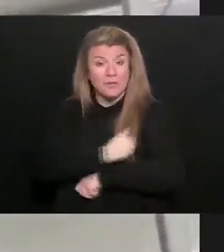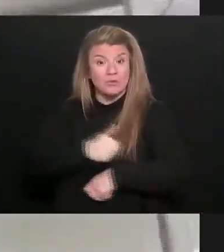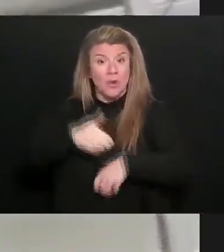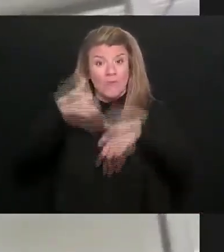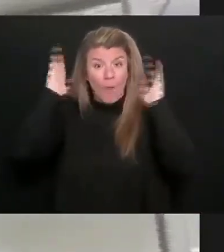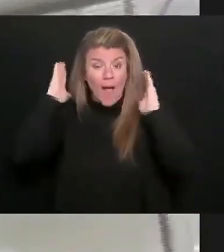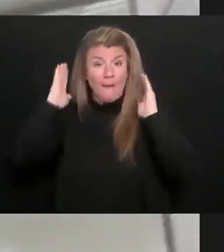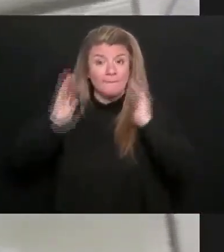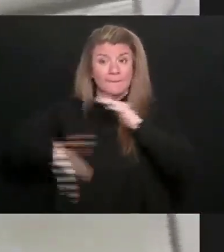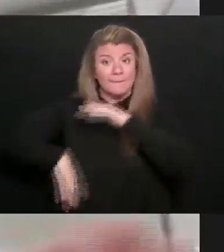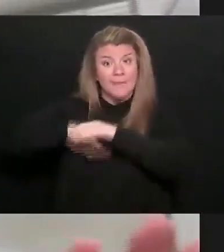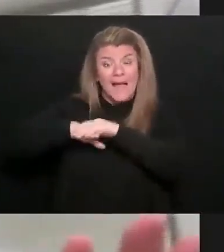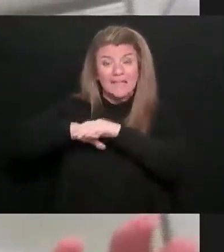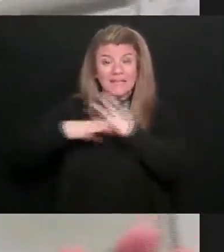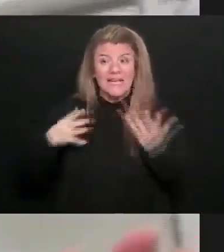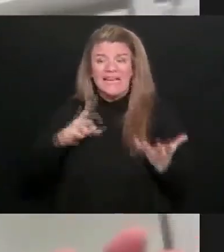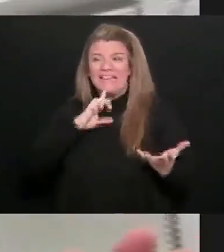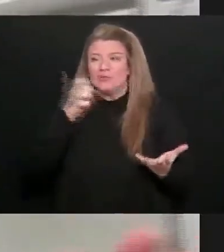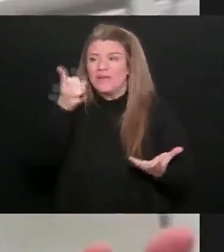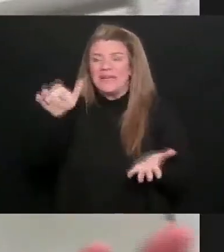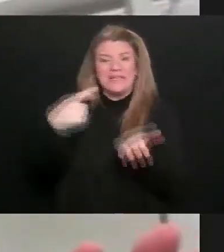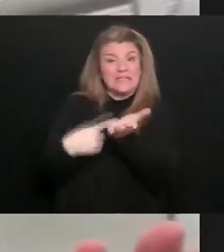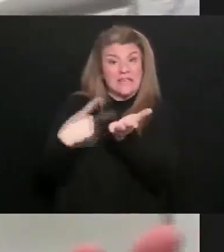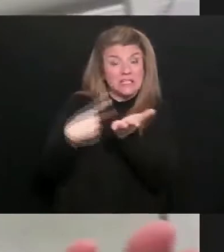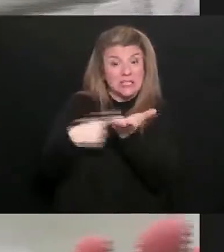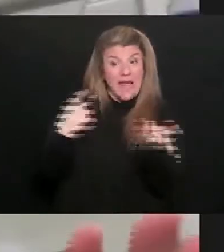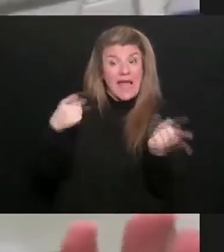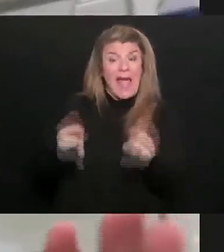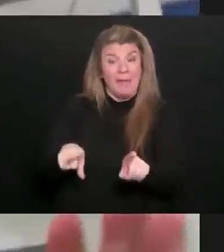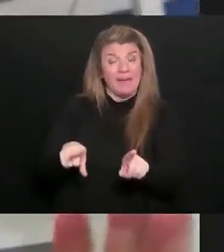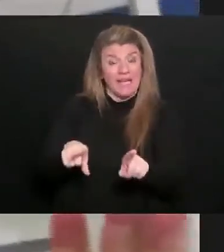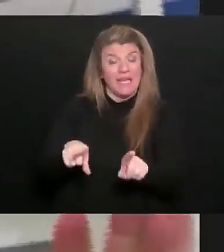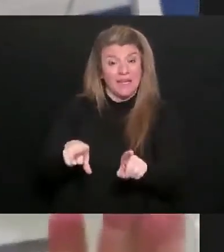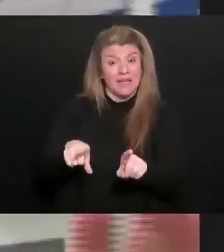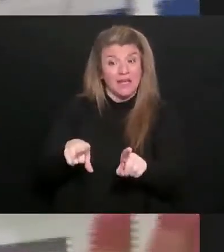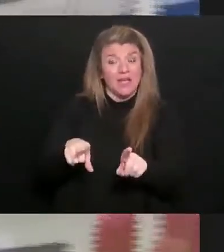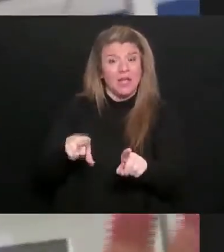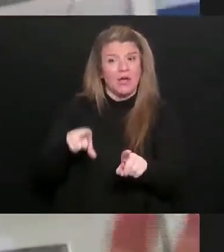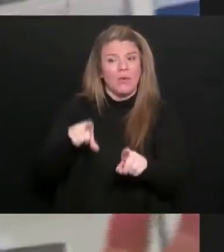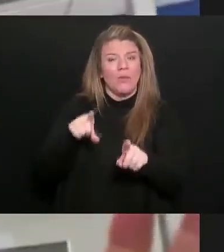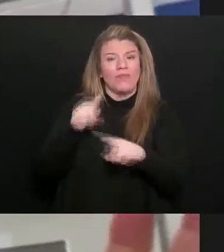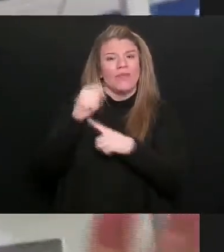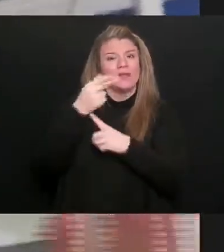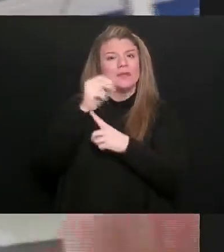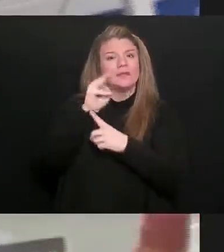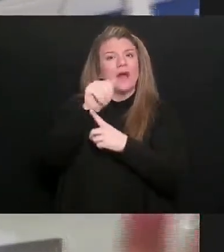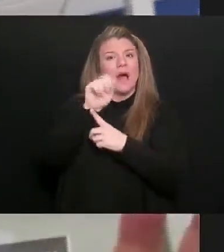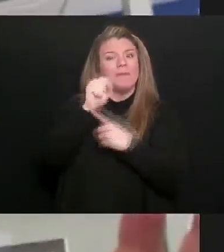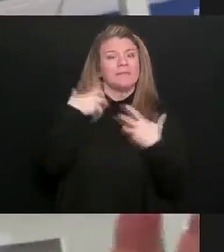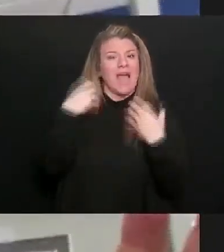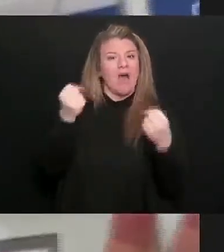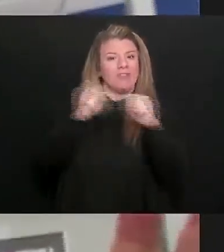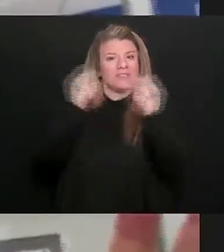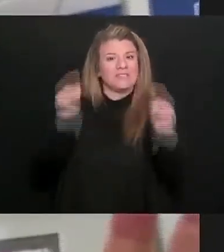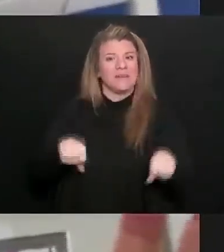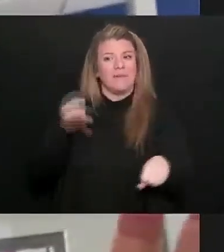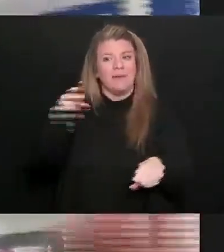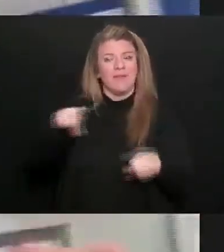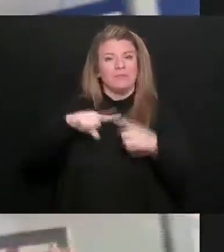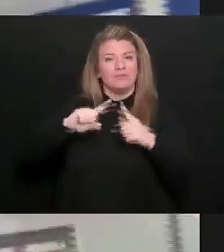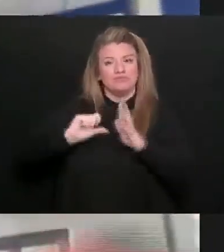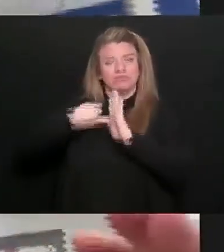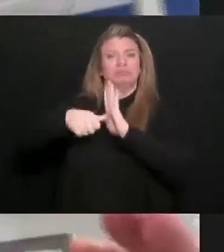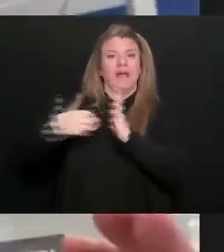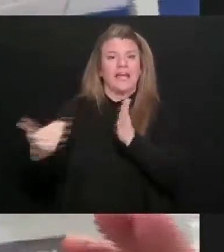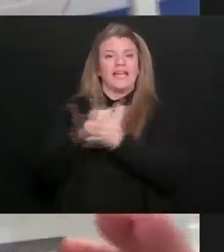there any discussions going on, and this is probably for General Hoyer, with Thomas Health System about reactivating St. Francis Hospital